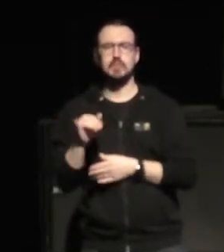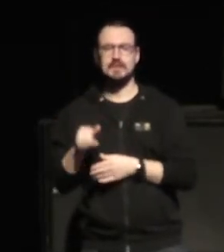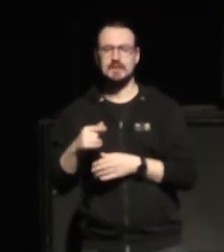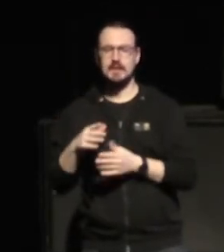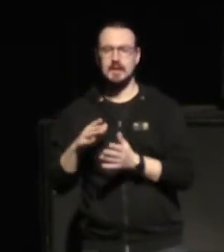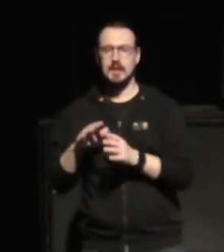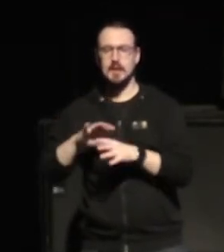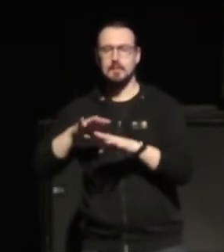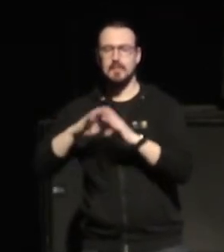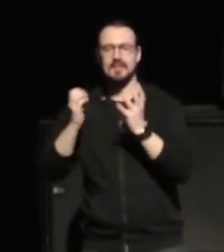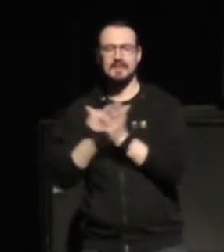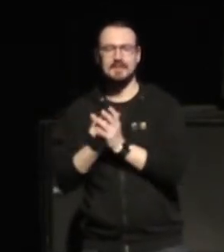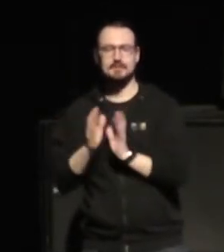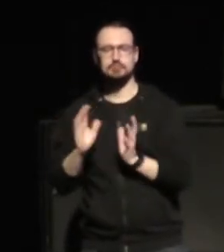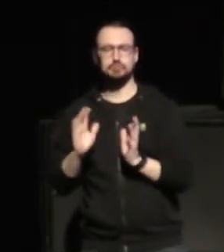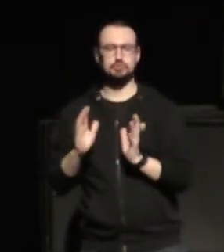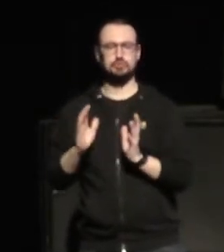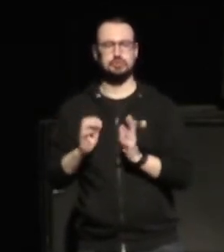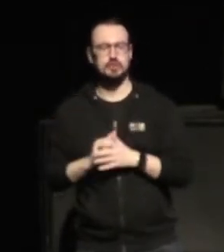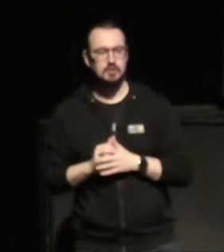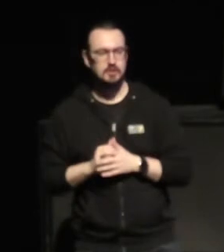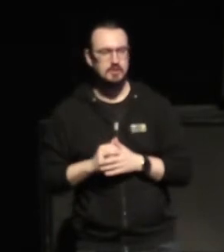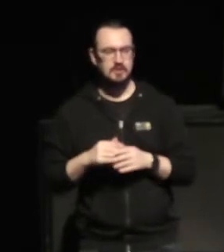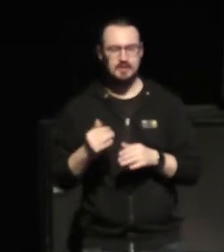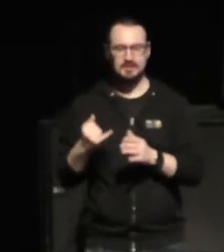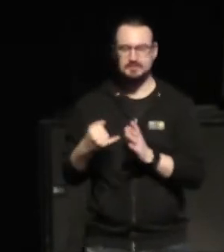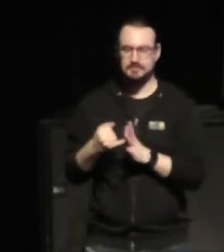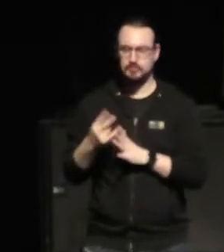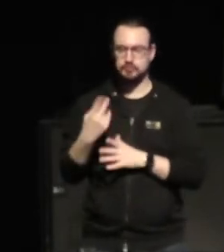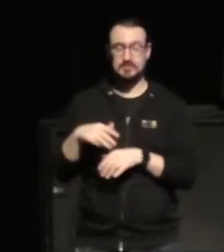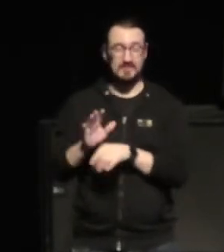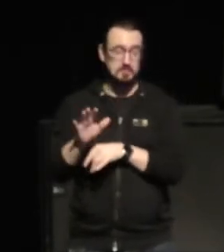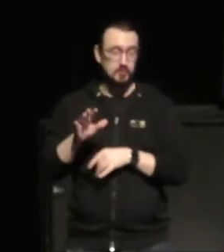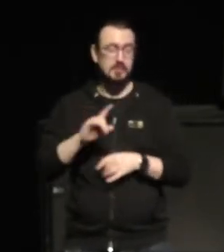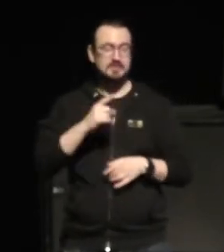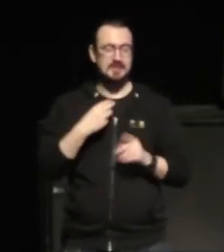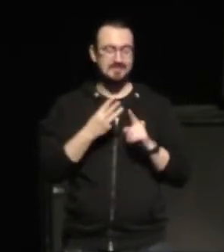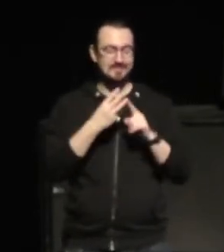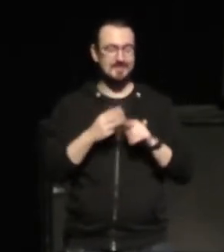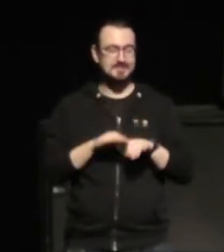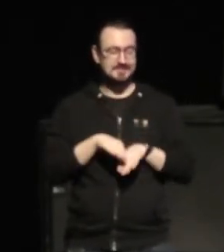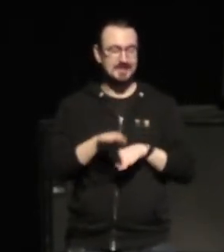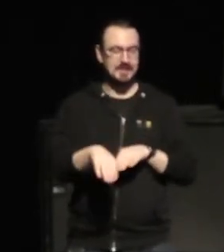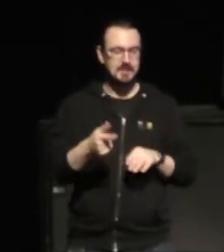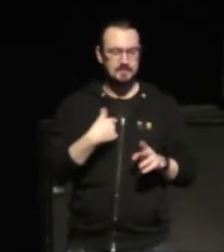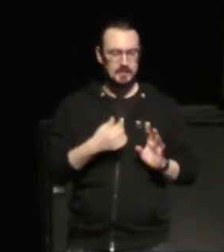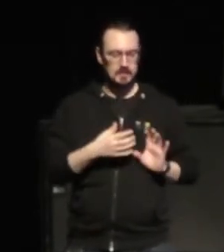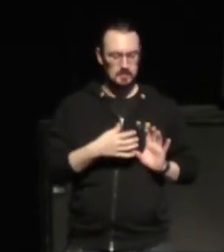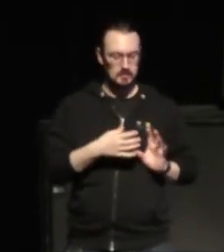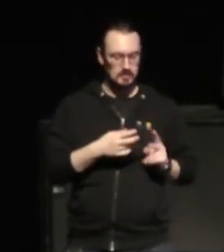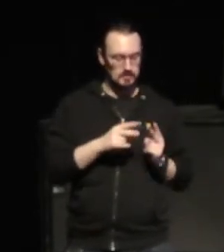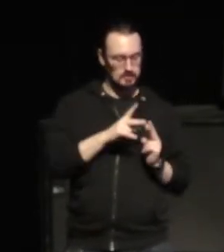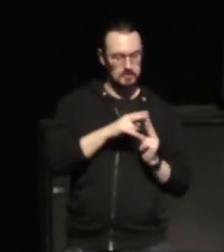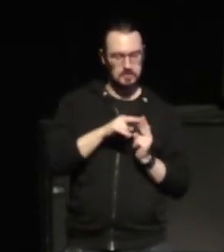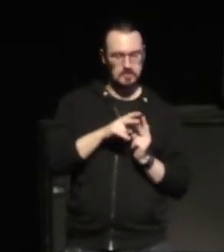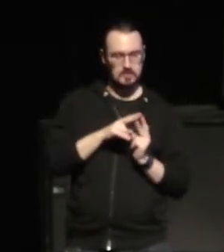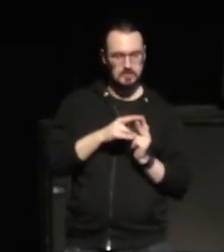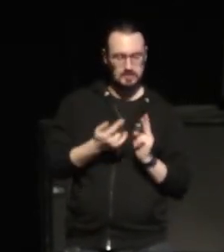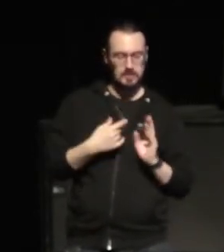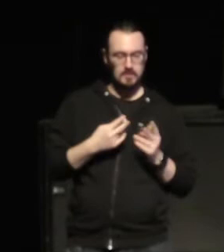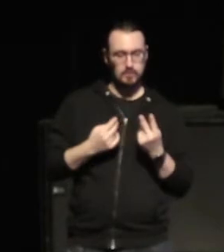boundaries by 2050. And then in the third step, we combined the two. So